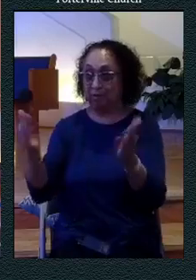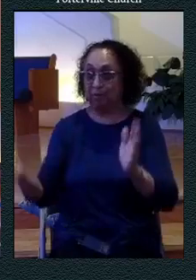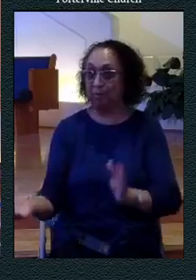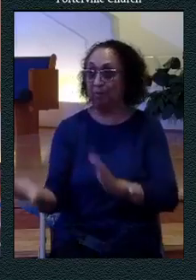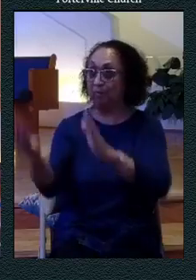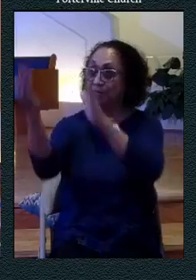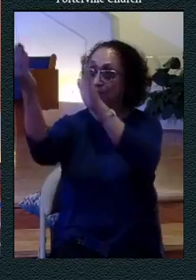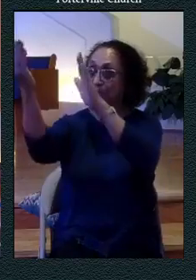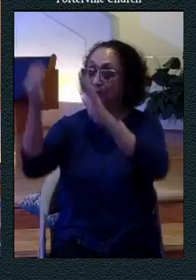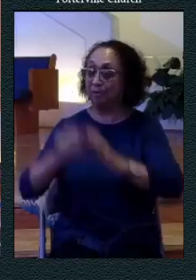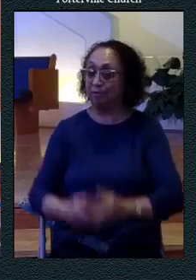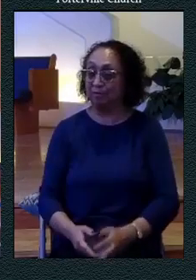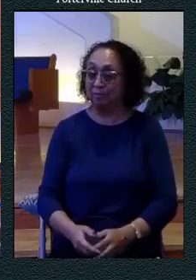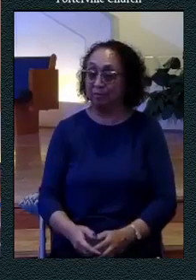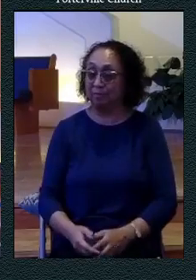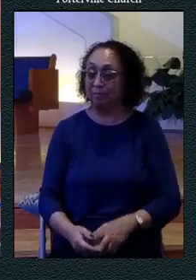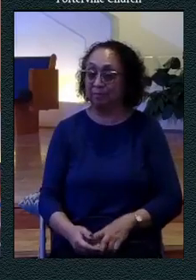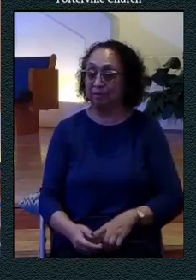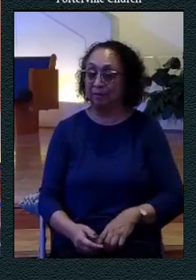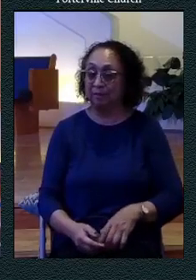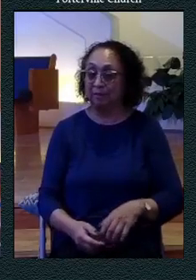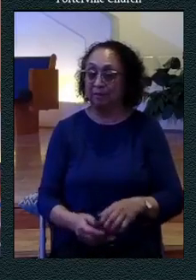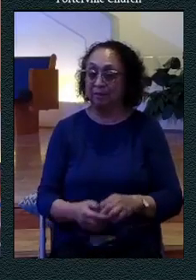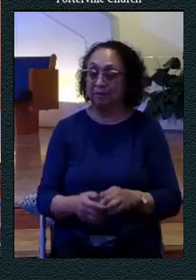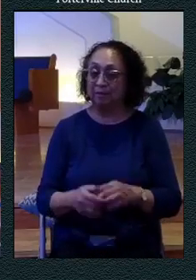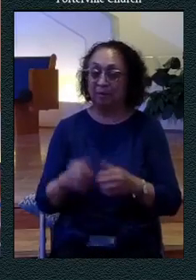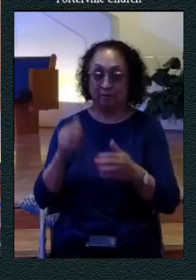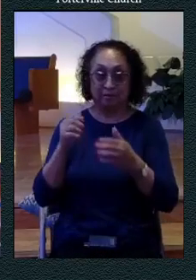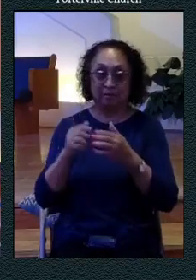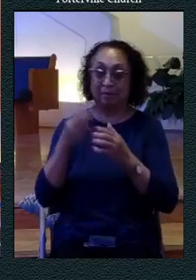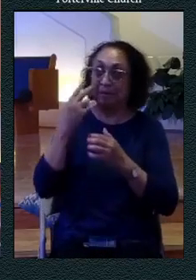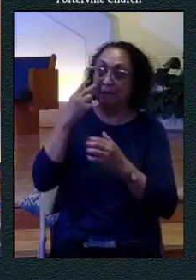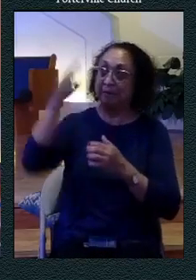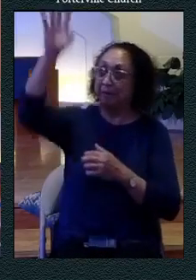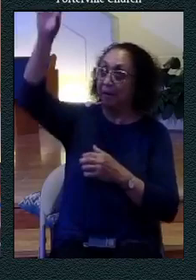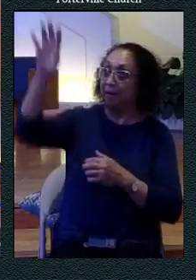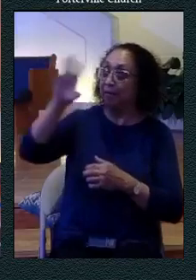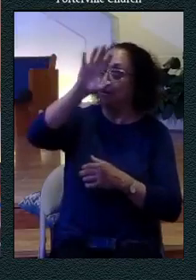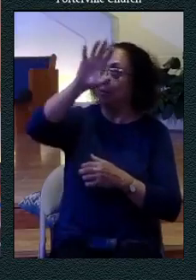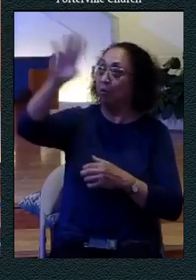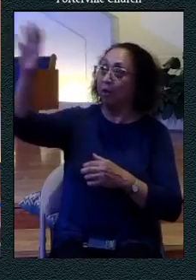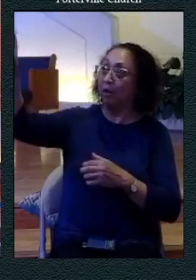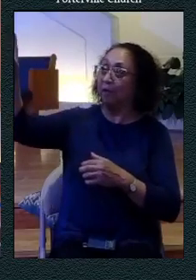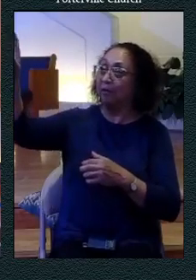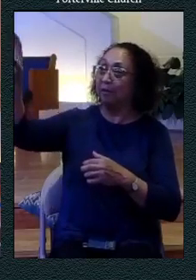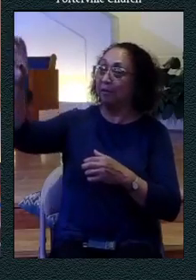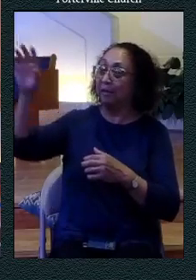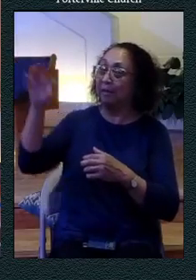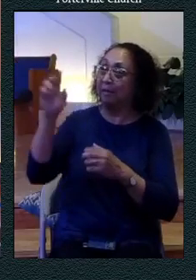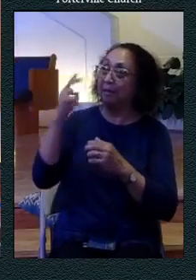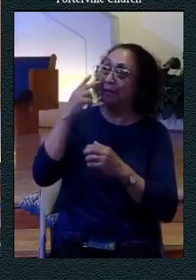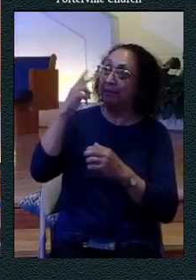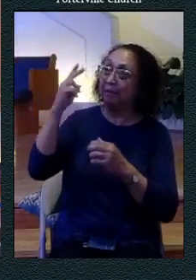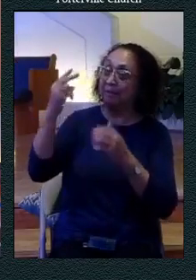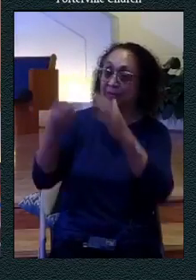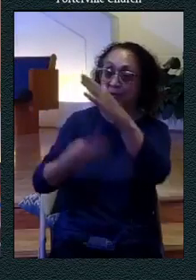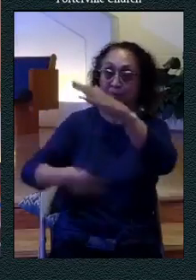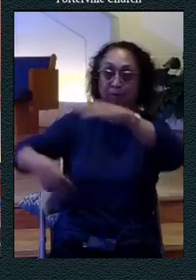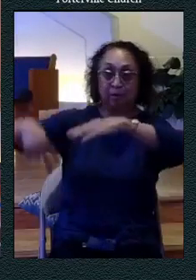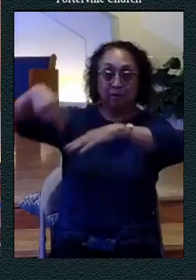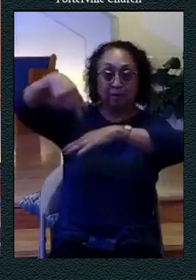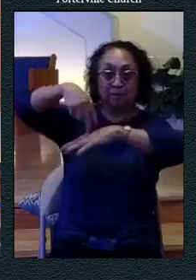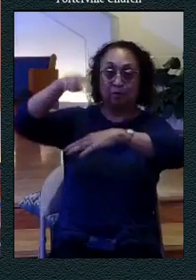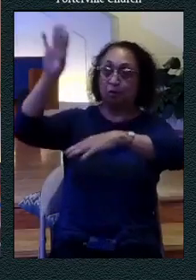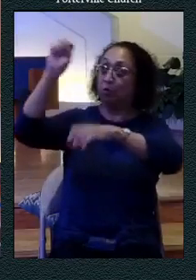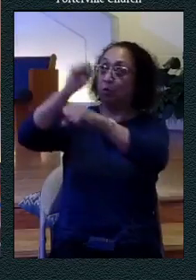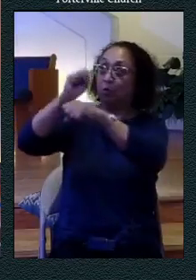under the shadow of your cross and in the light of your resurrection, your work for us in